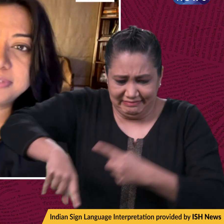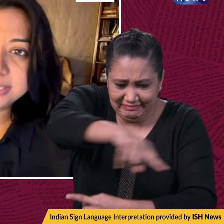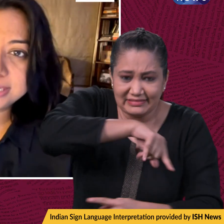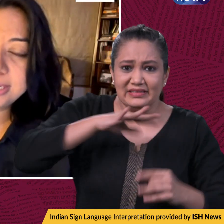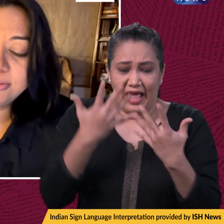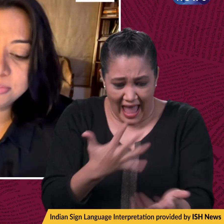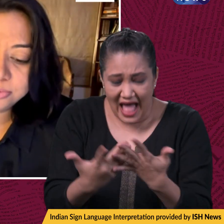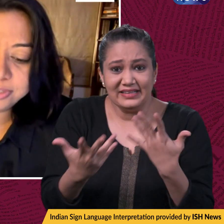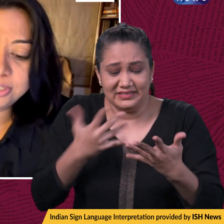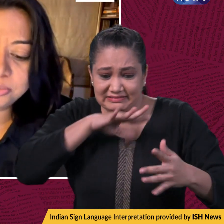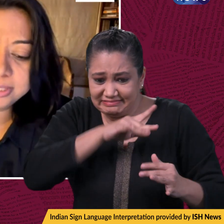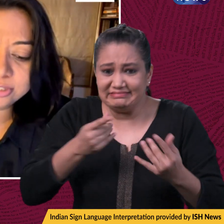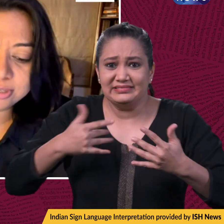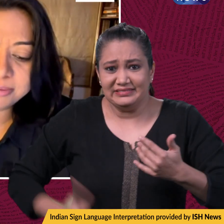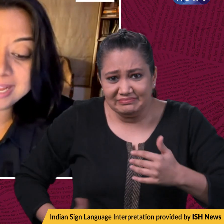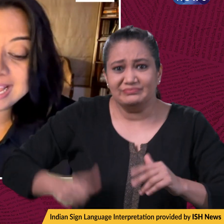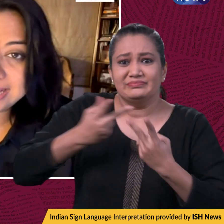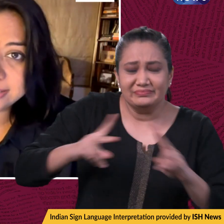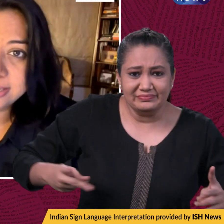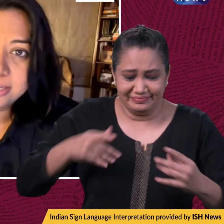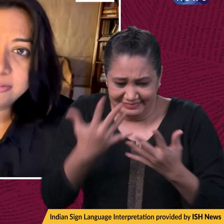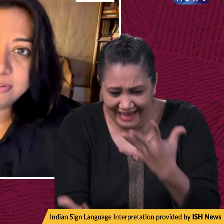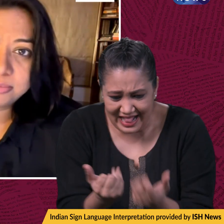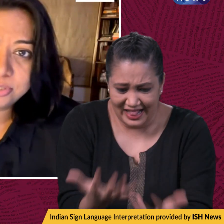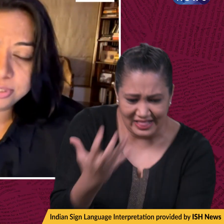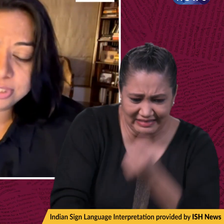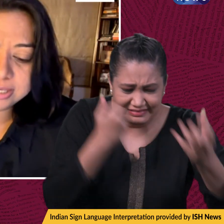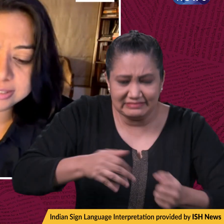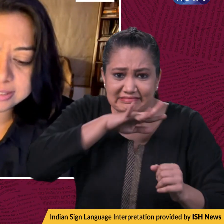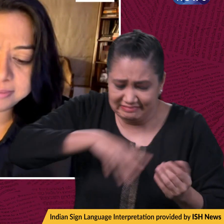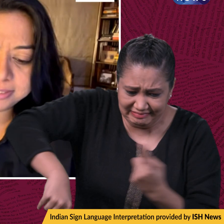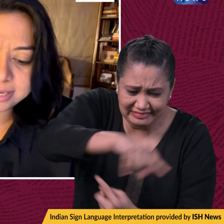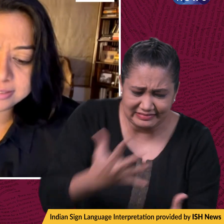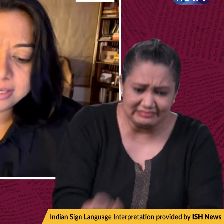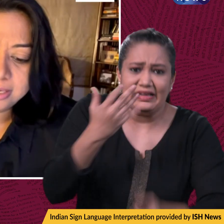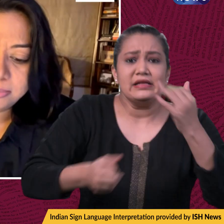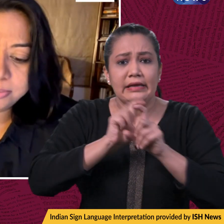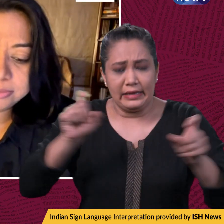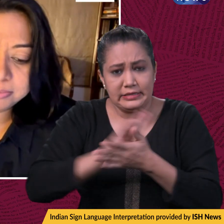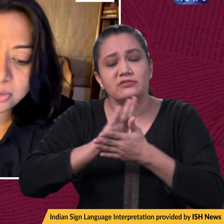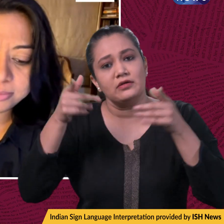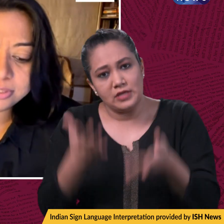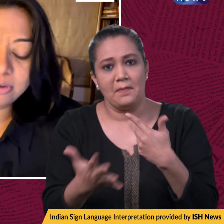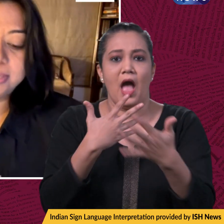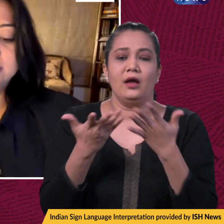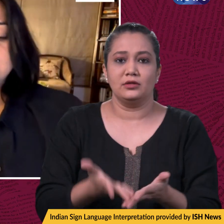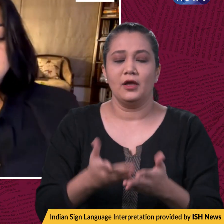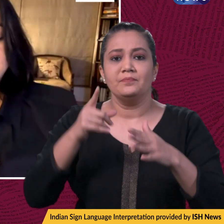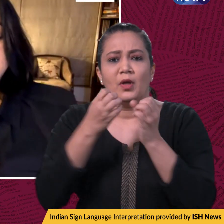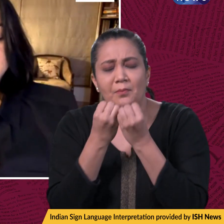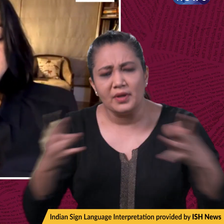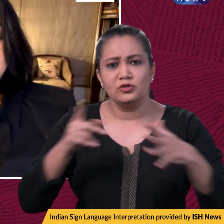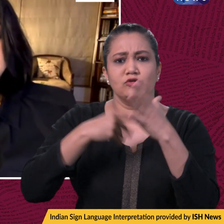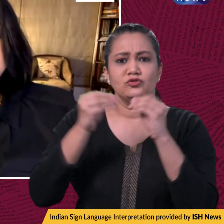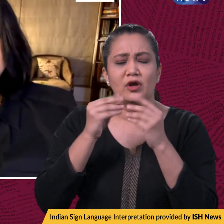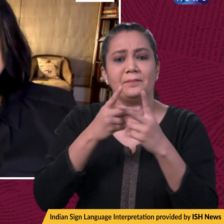of physically removing human excreta by hand from sewage tanks and septic tanks. Prohibitive employment of manual